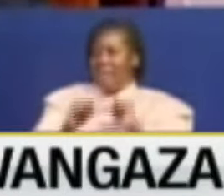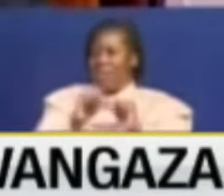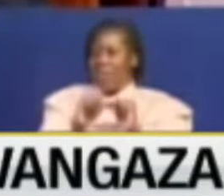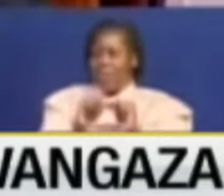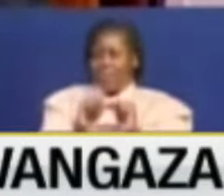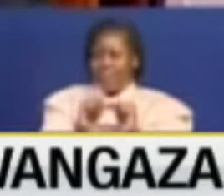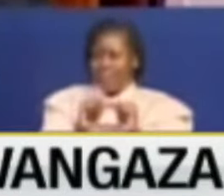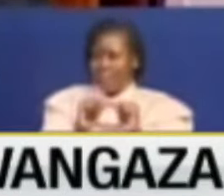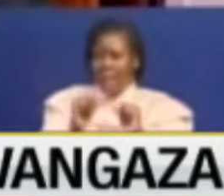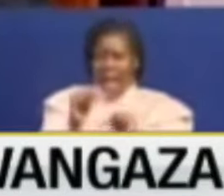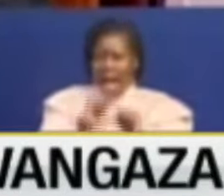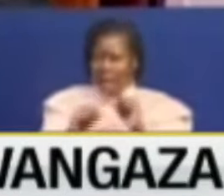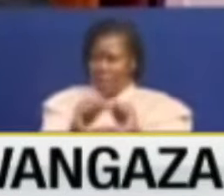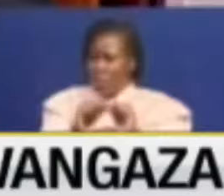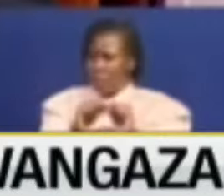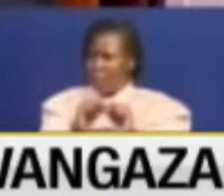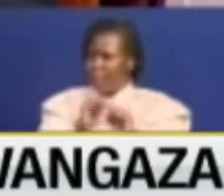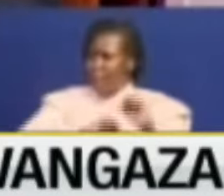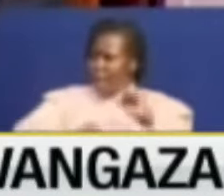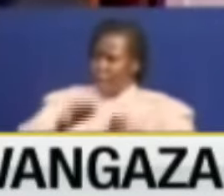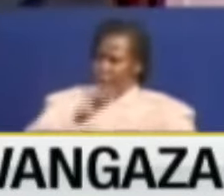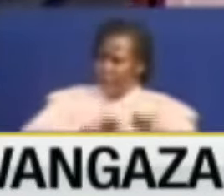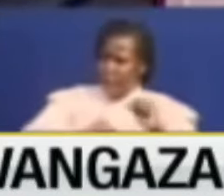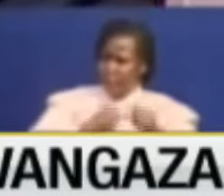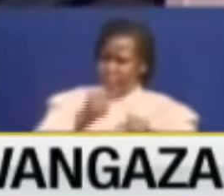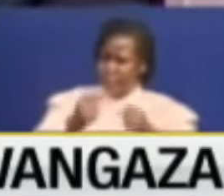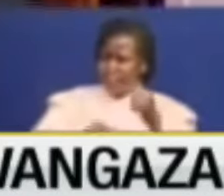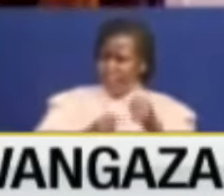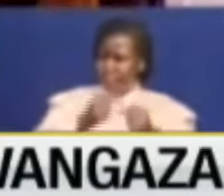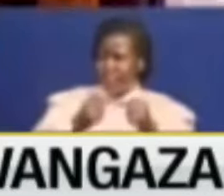taken before this Senate. Most obliged.